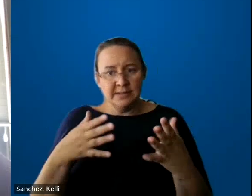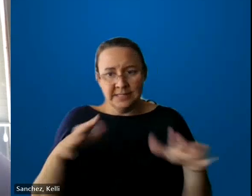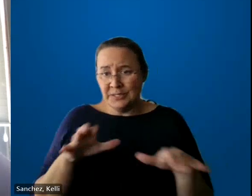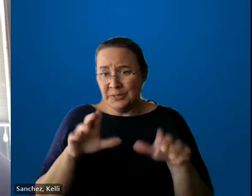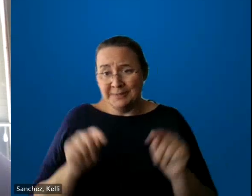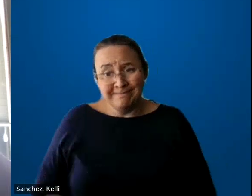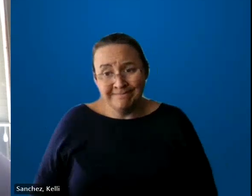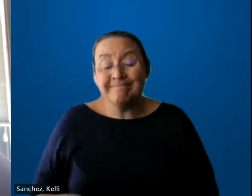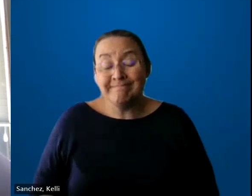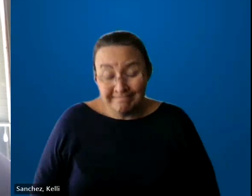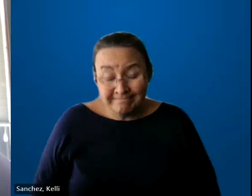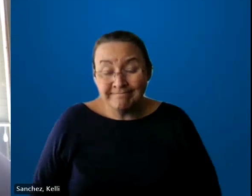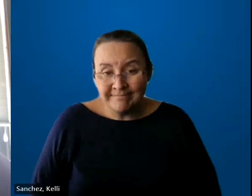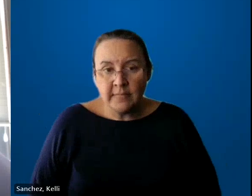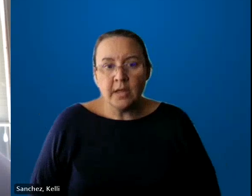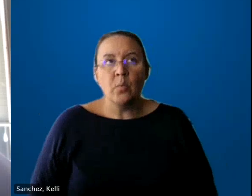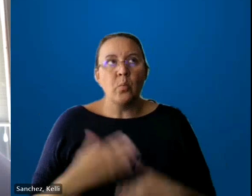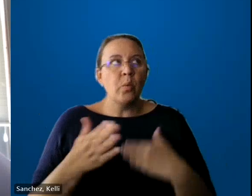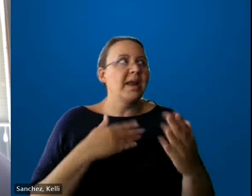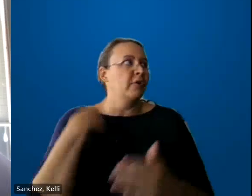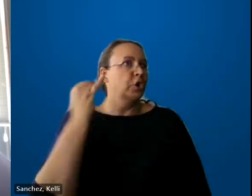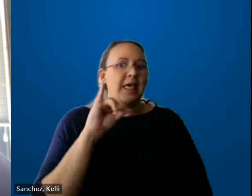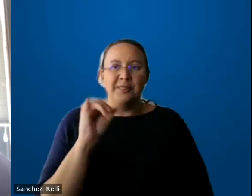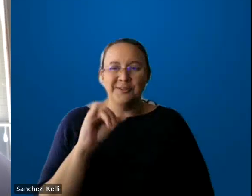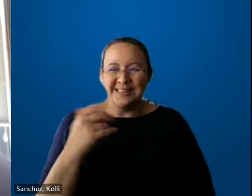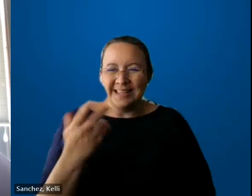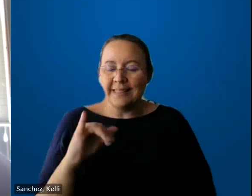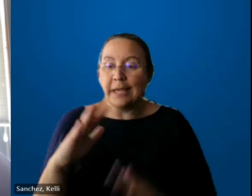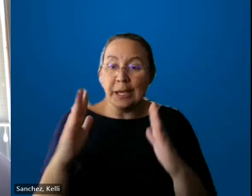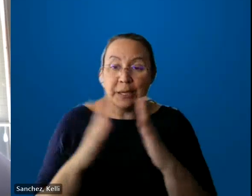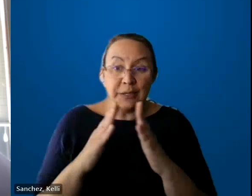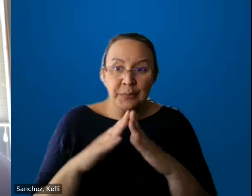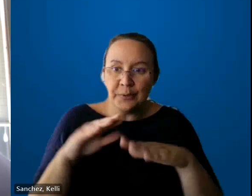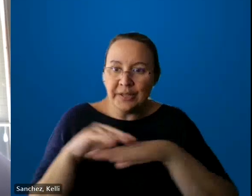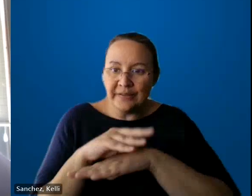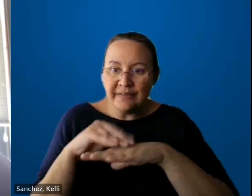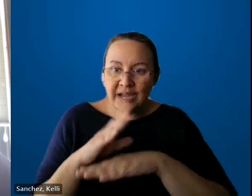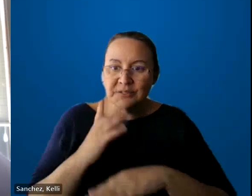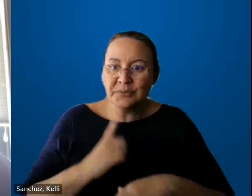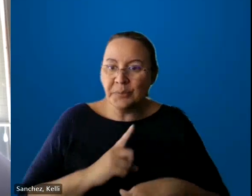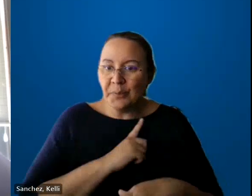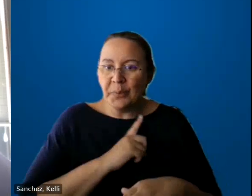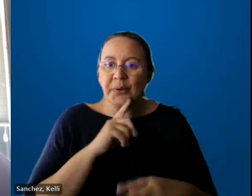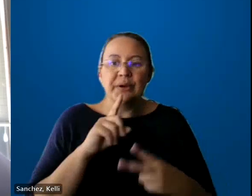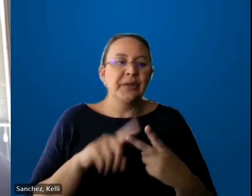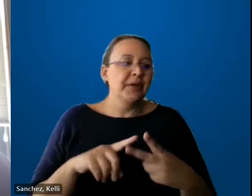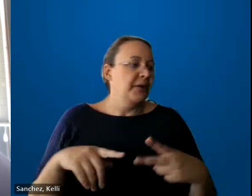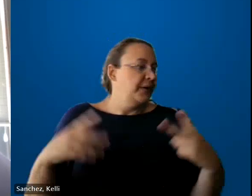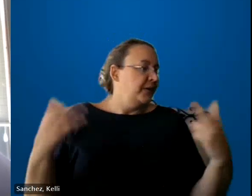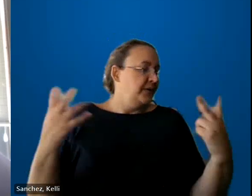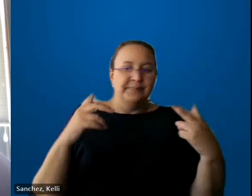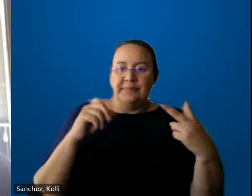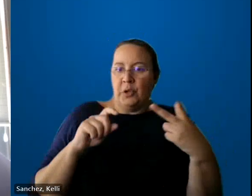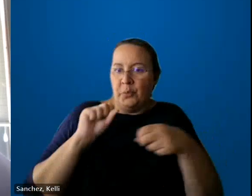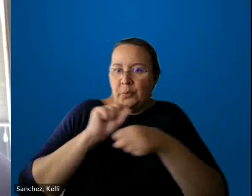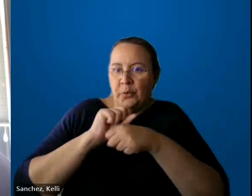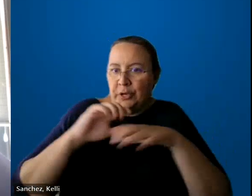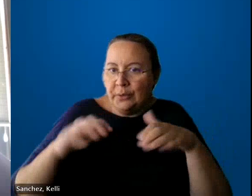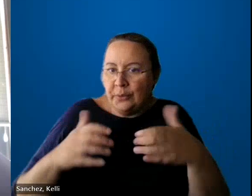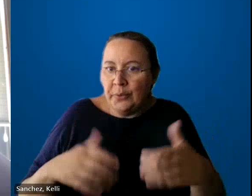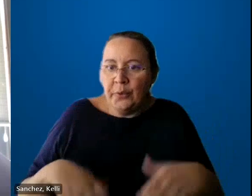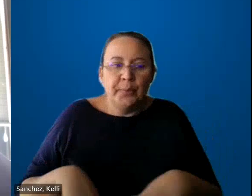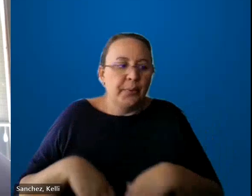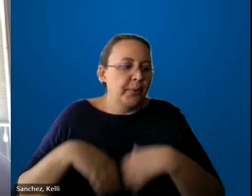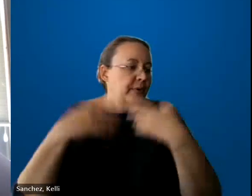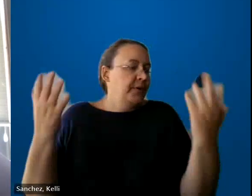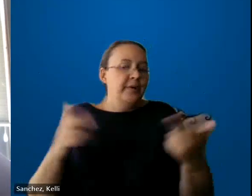is just whatever that looks like. It could be a community advisory board. It could be a working group or what have you. Maybe you